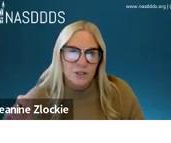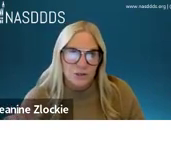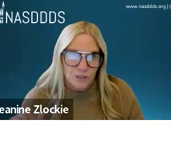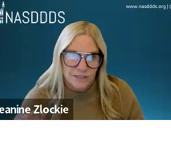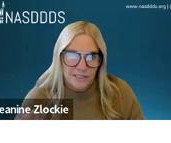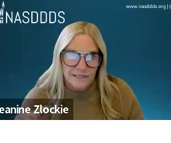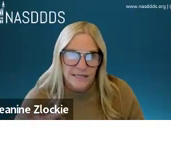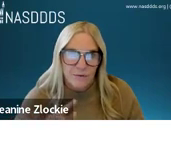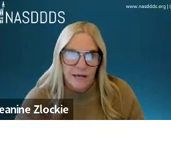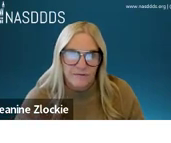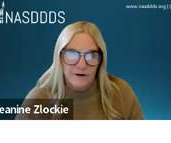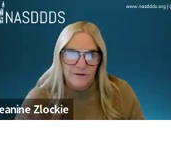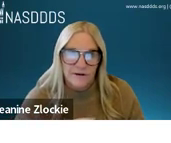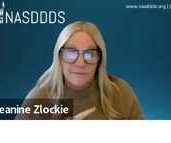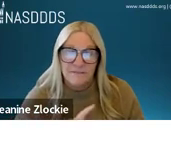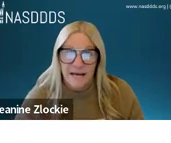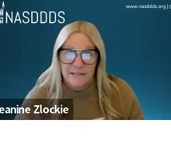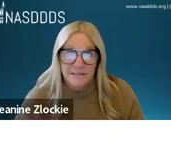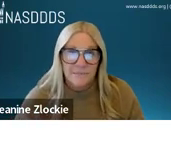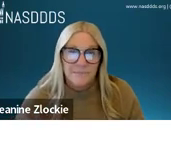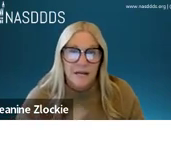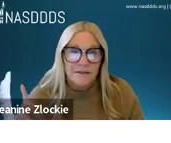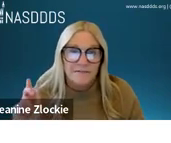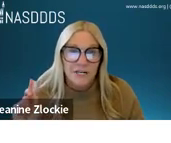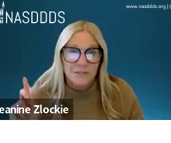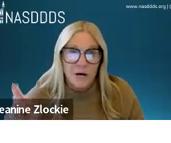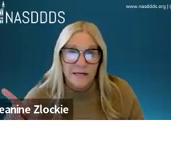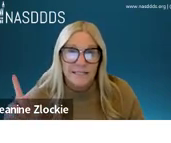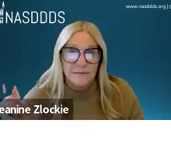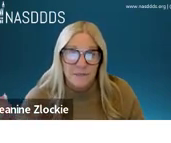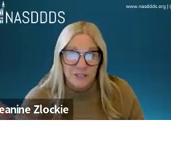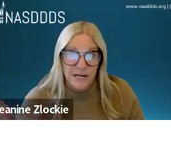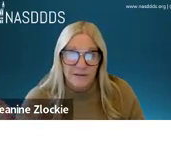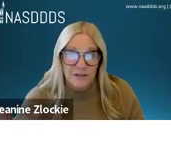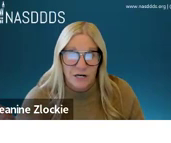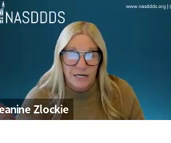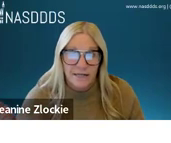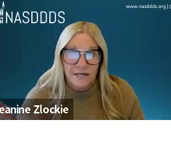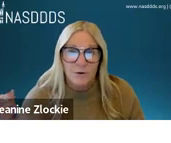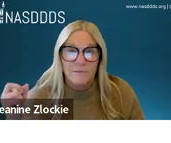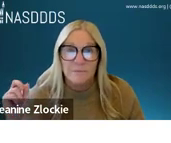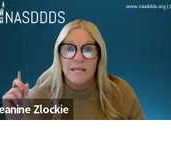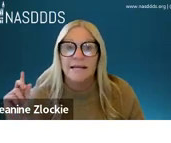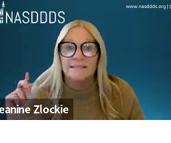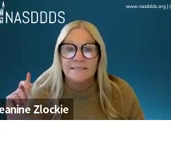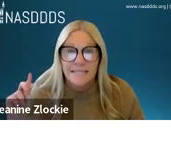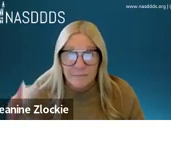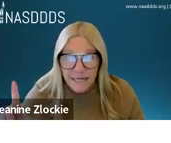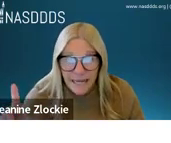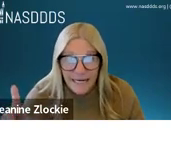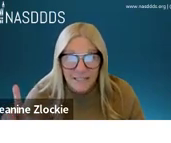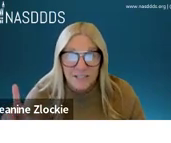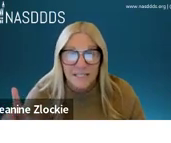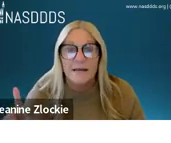six assurances in that waiver from the feds. The first one is administrative authority. So remember that